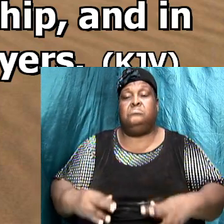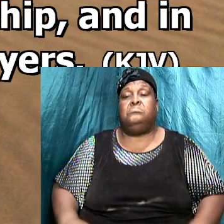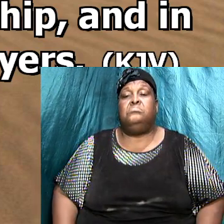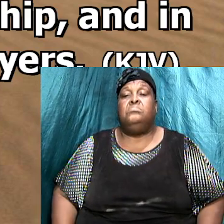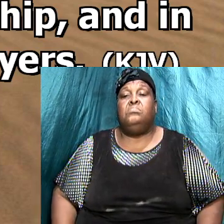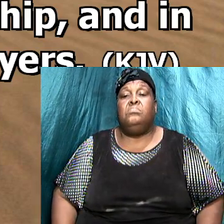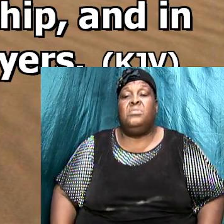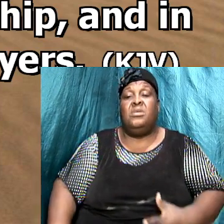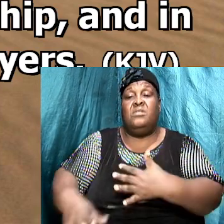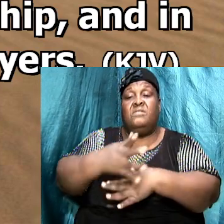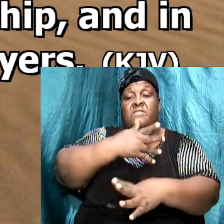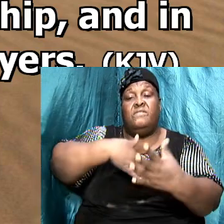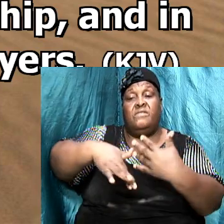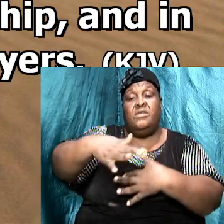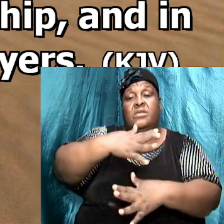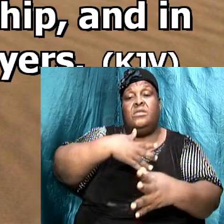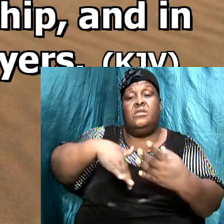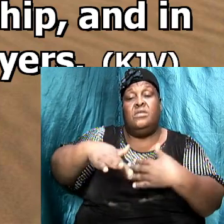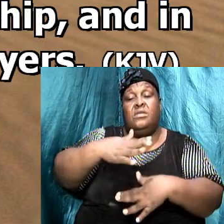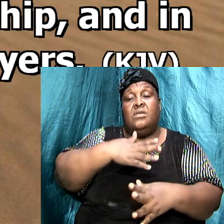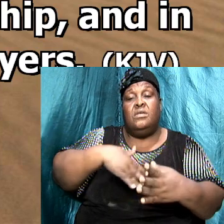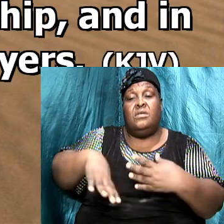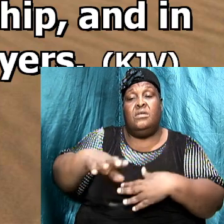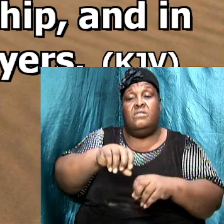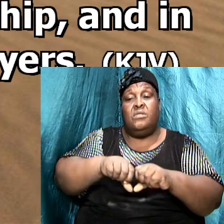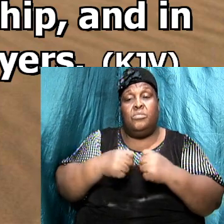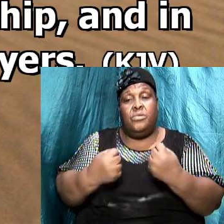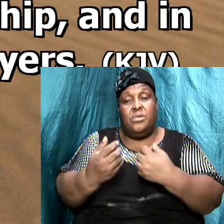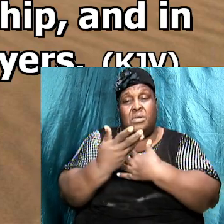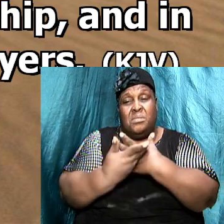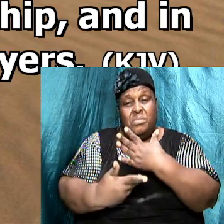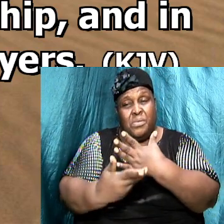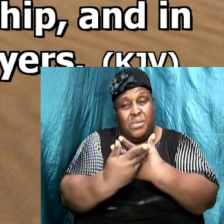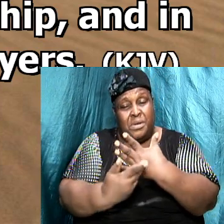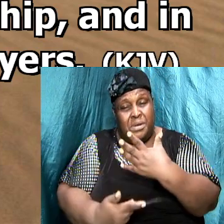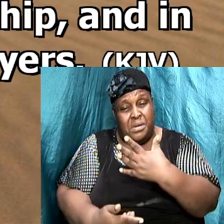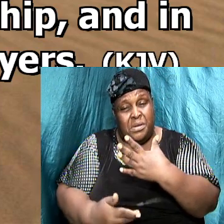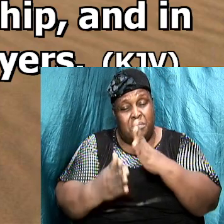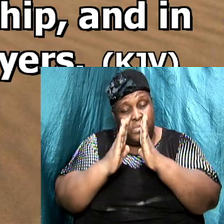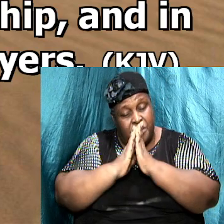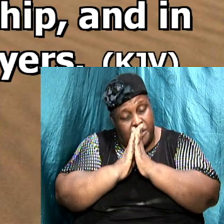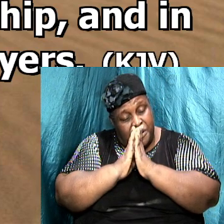and the fellowship, to the breaking of bread and prayers.